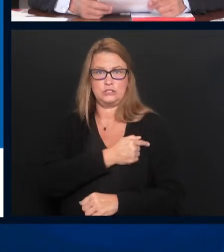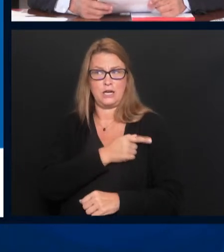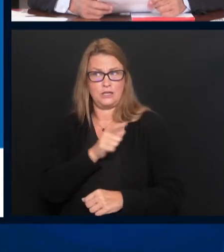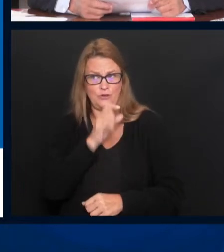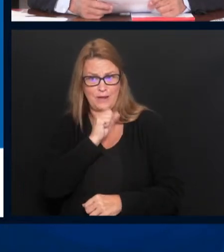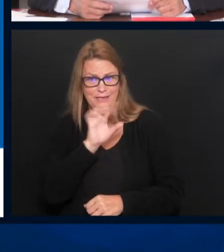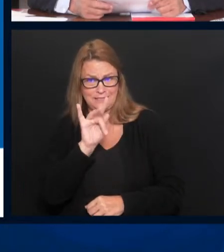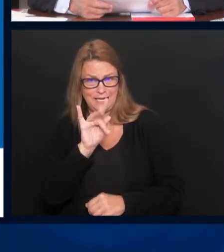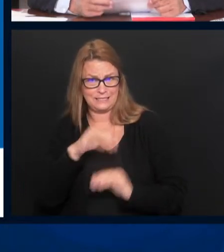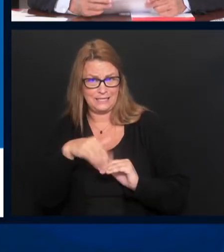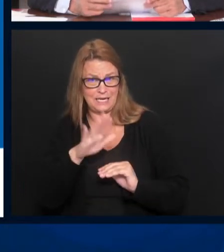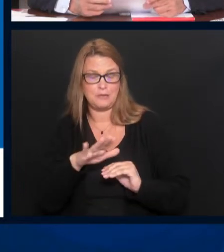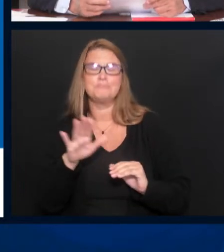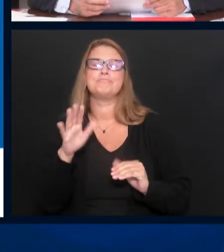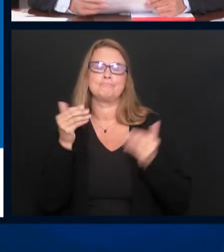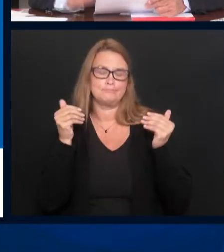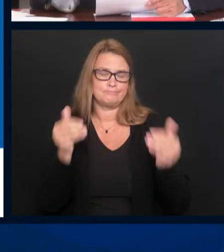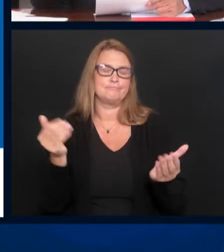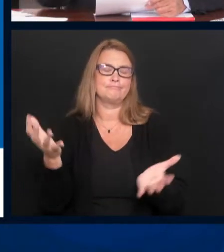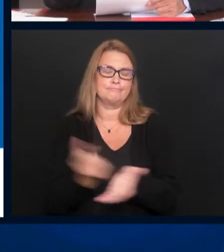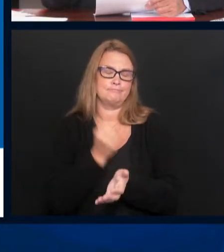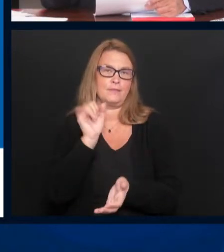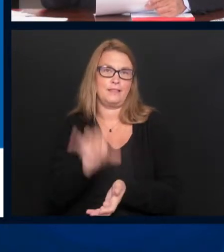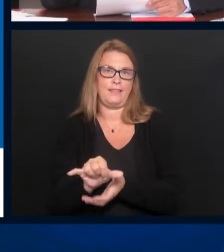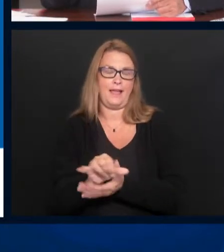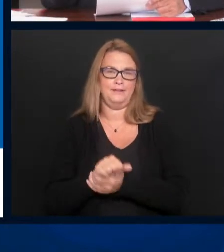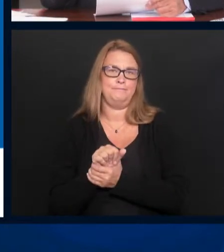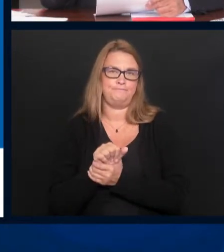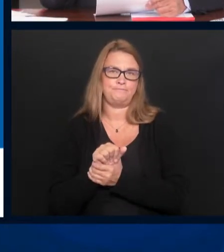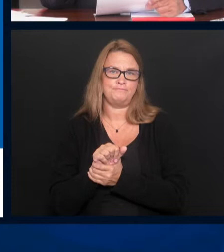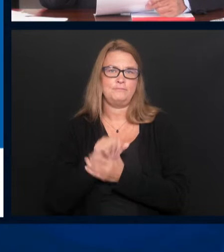that shot. Because we all know the Pfizer,